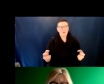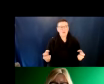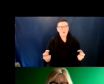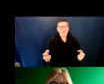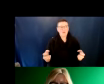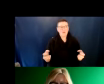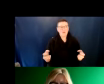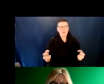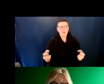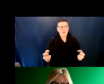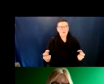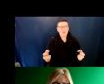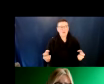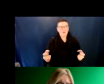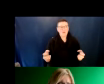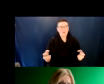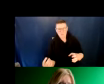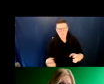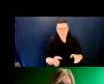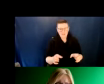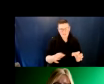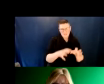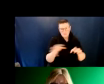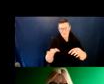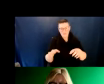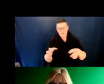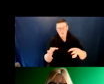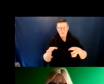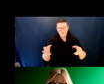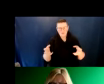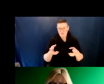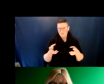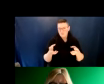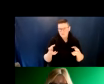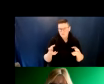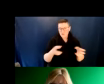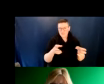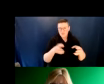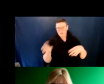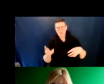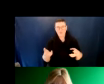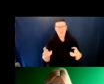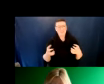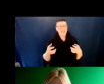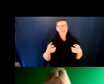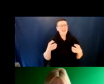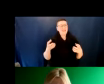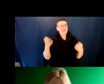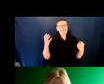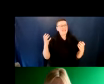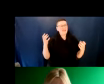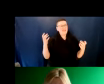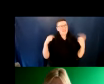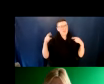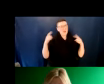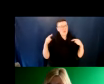people don't decide that it's going to be a metaphor for, you know, journeys are going to be a metaphor for life. It's like